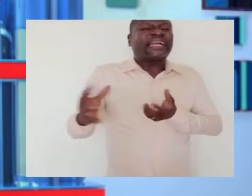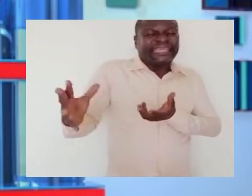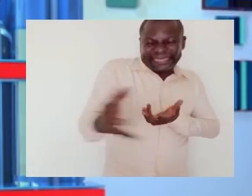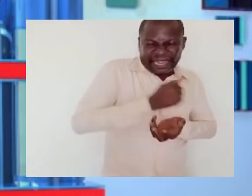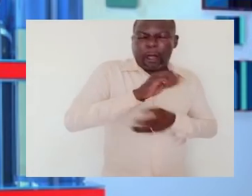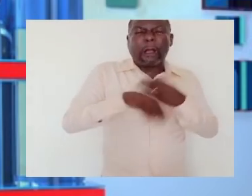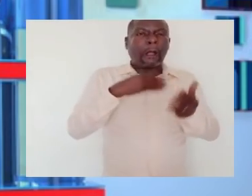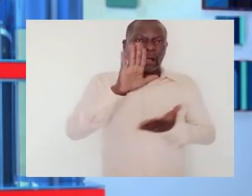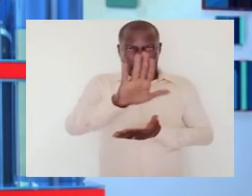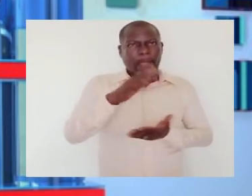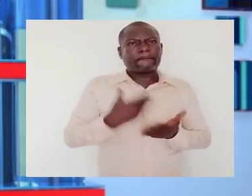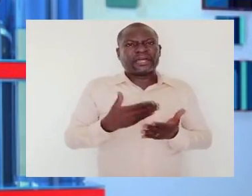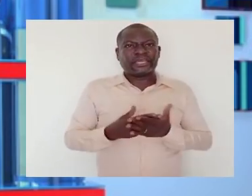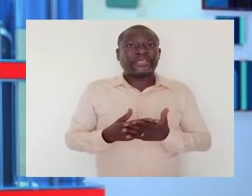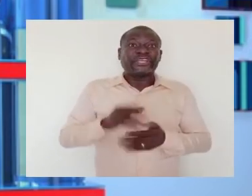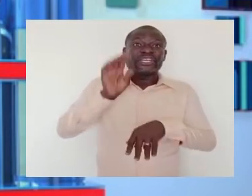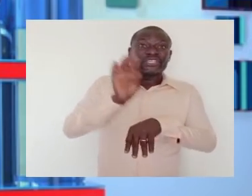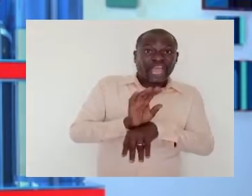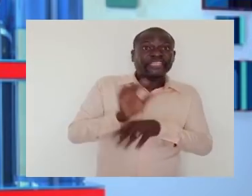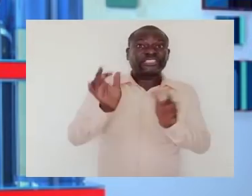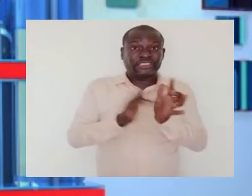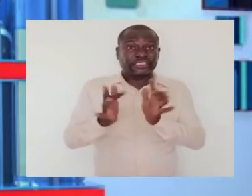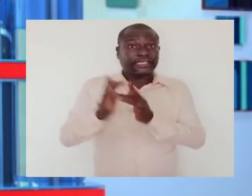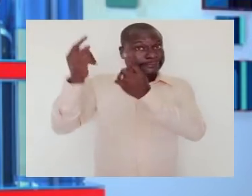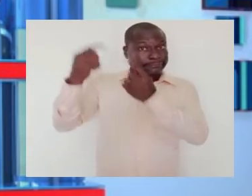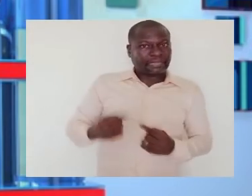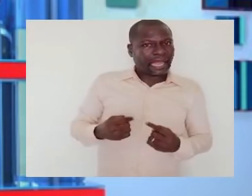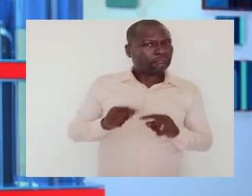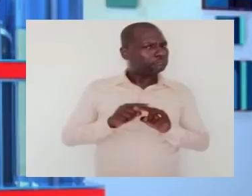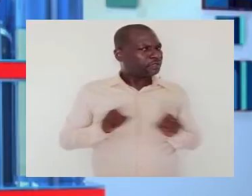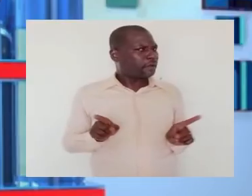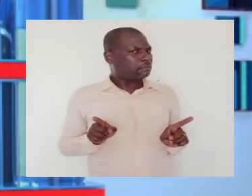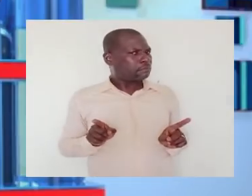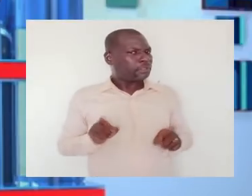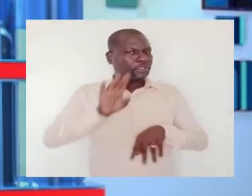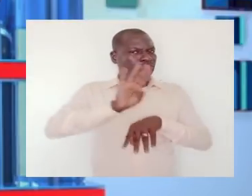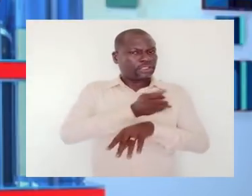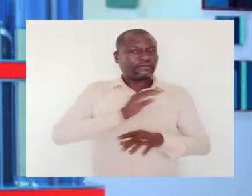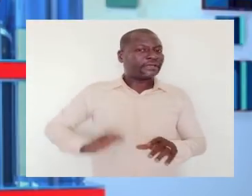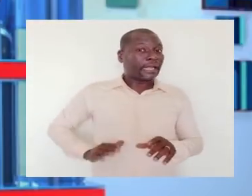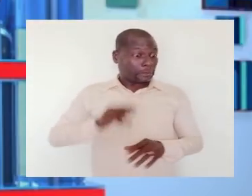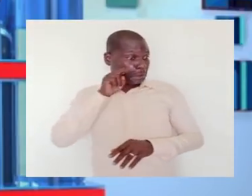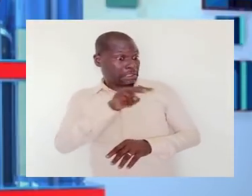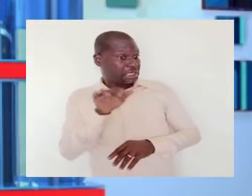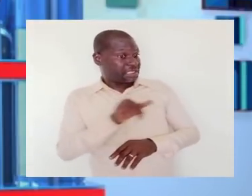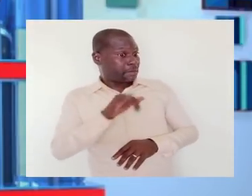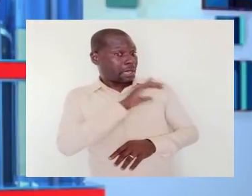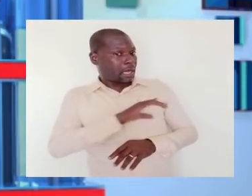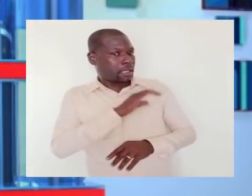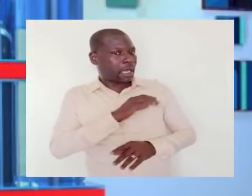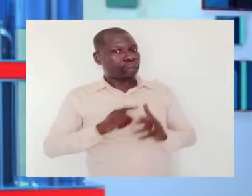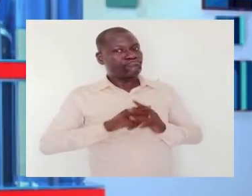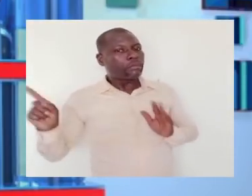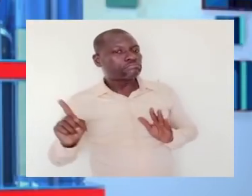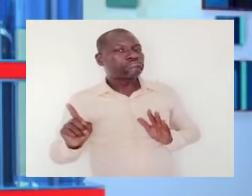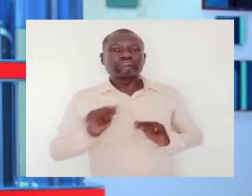no ho asore a yesu di ba ye church of christ na be meka ho asem no enye saa ne te wo ko church of christ bi na saa no obo